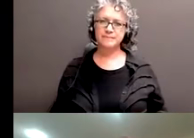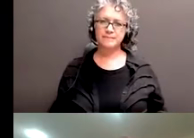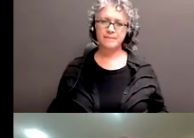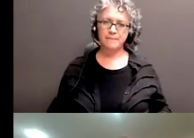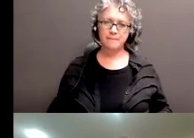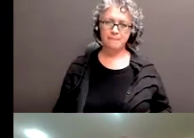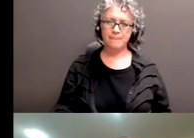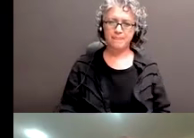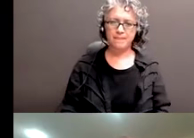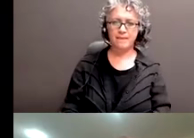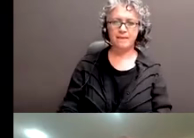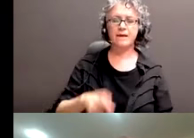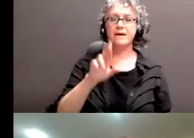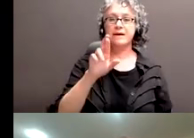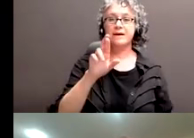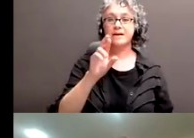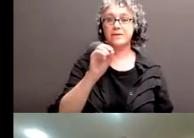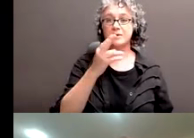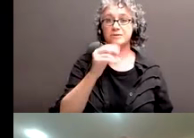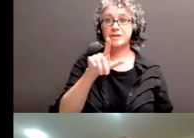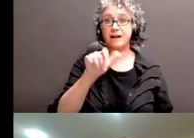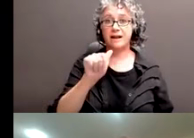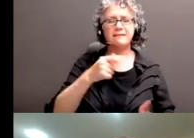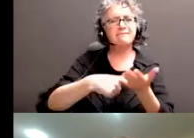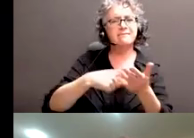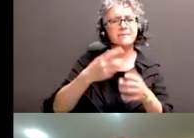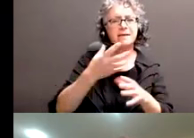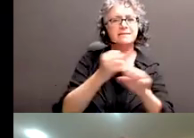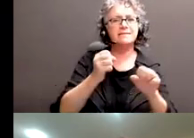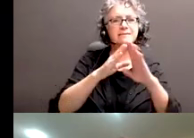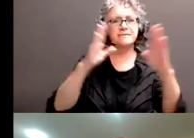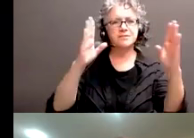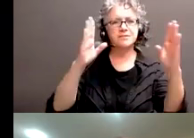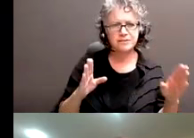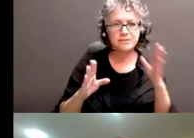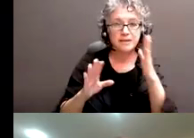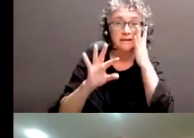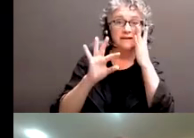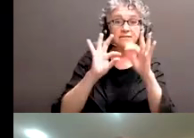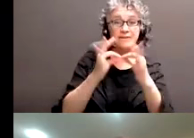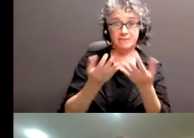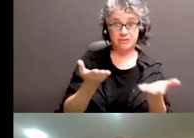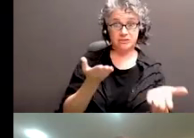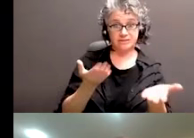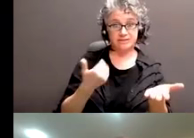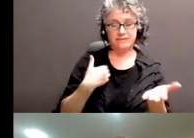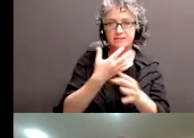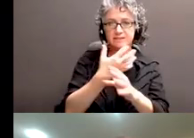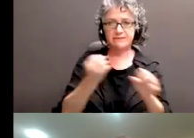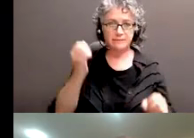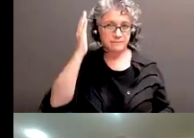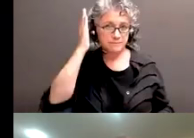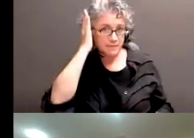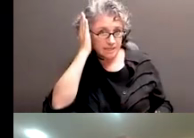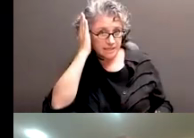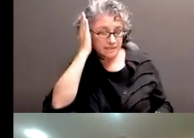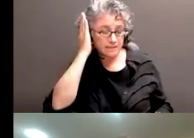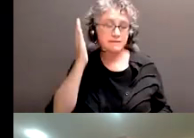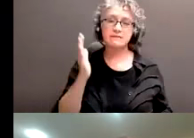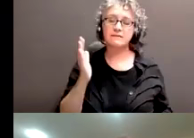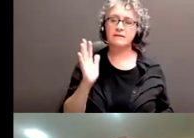the shelters, but the same Family Services Toronto also has a safe bed that they offer